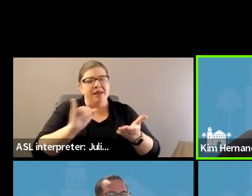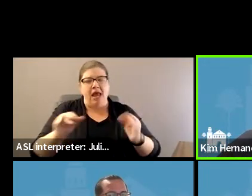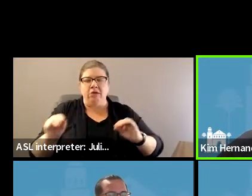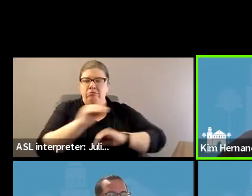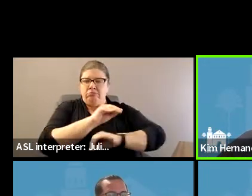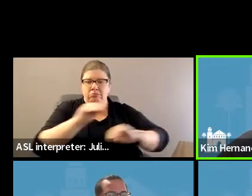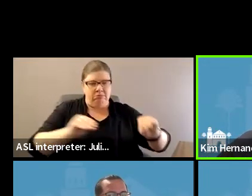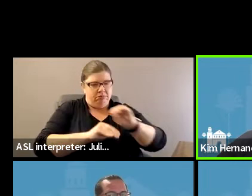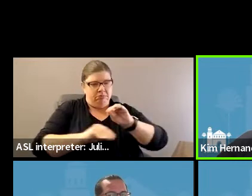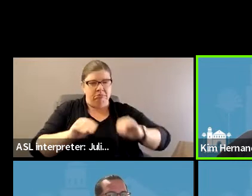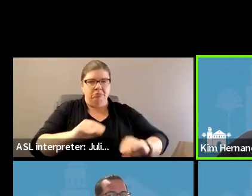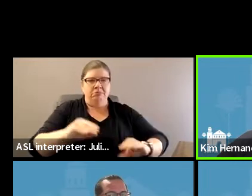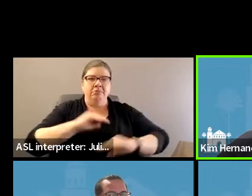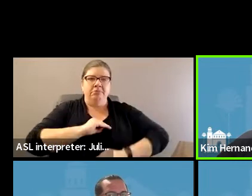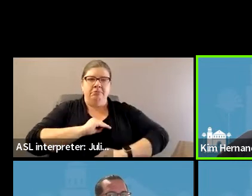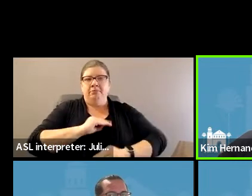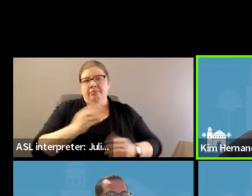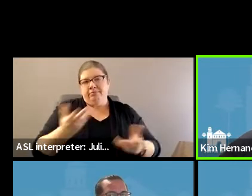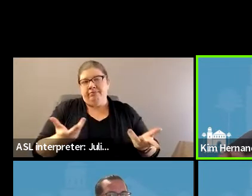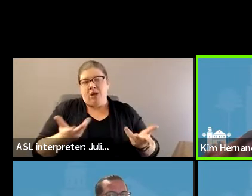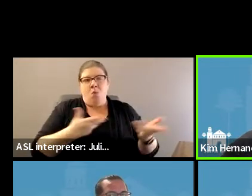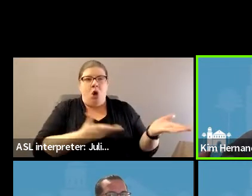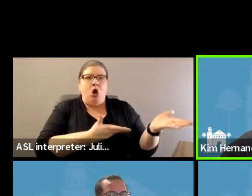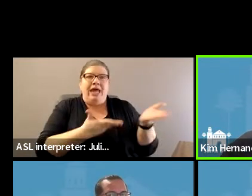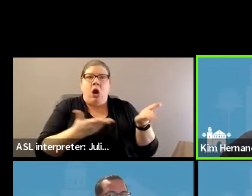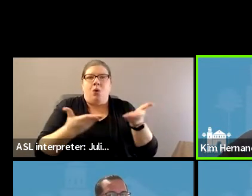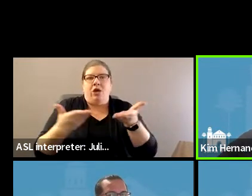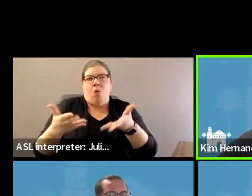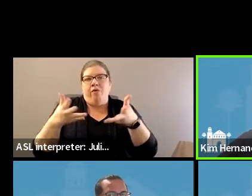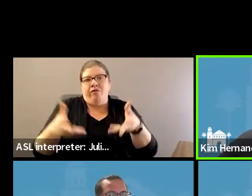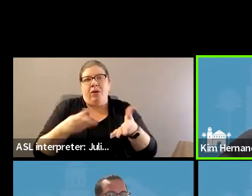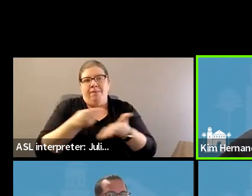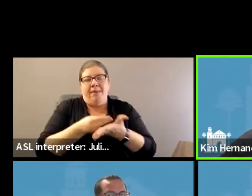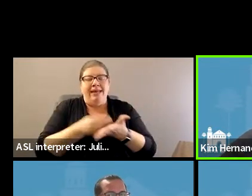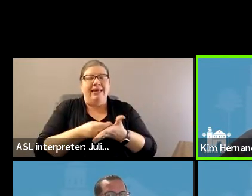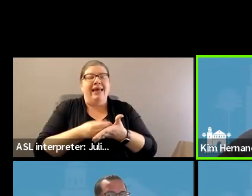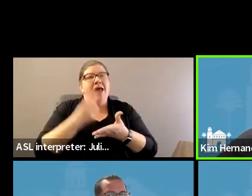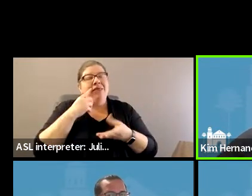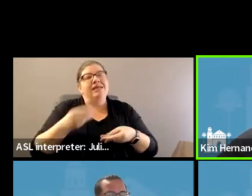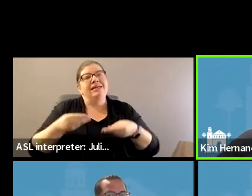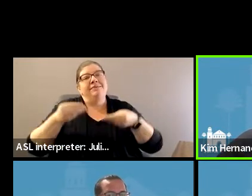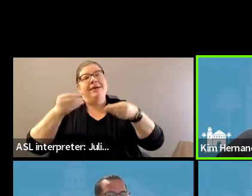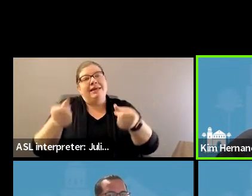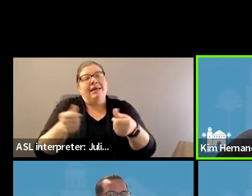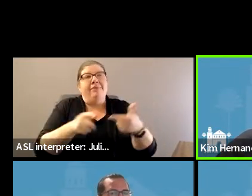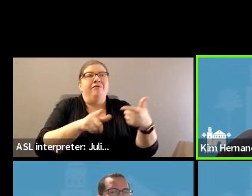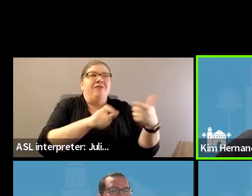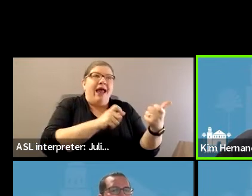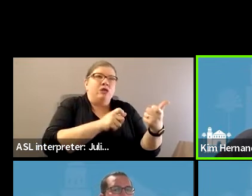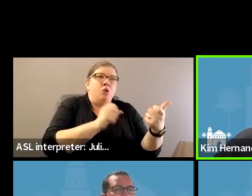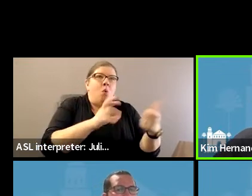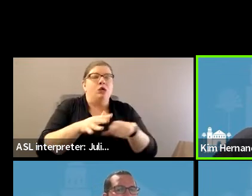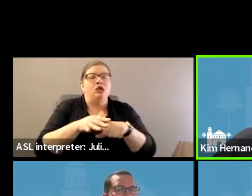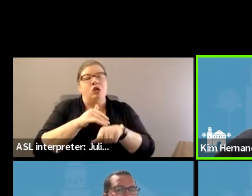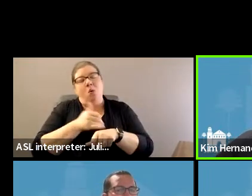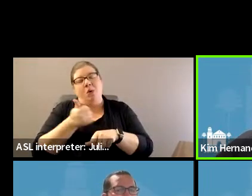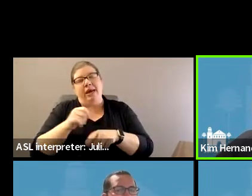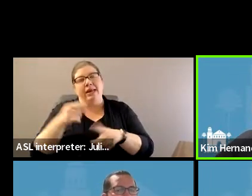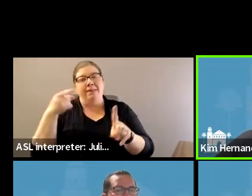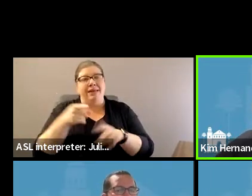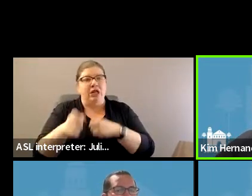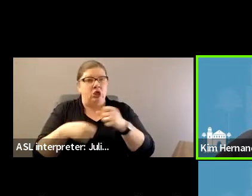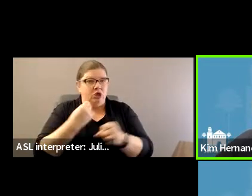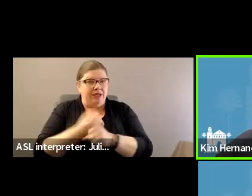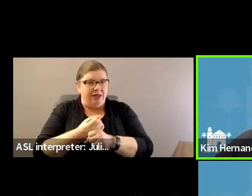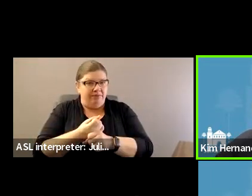just that we're carrying over monies and then burning through them faster or slower in a particular year. Lacey, do you want to add